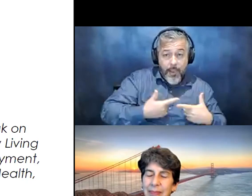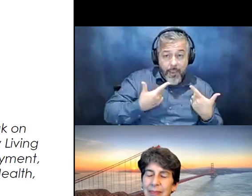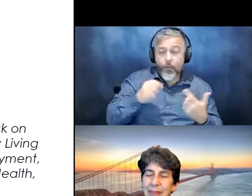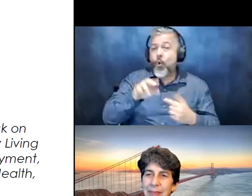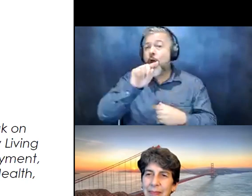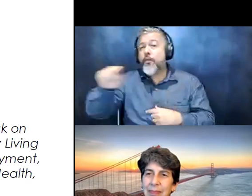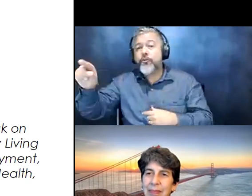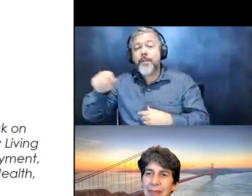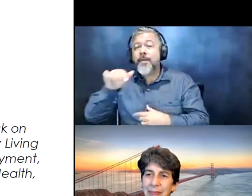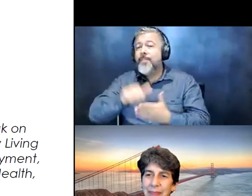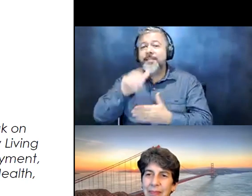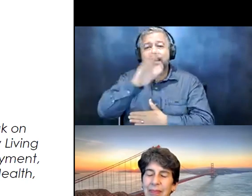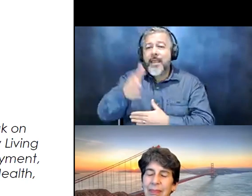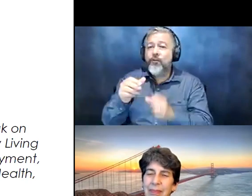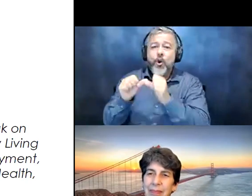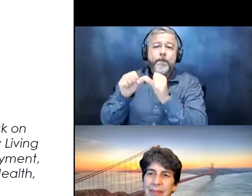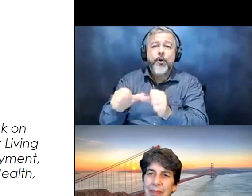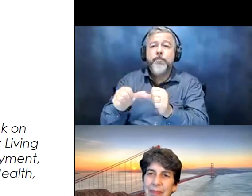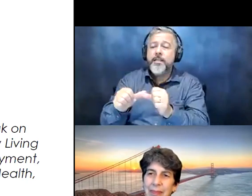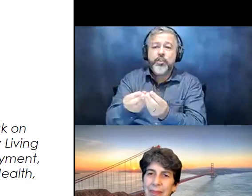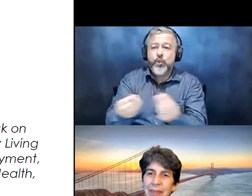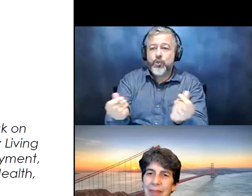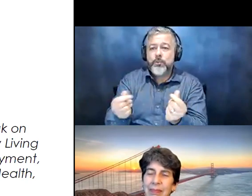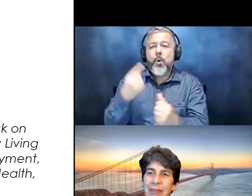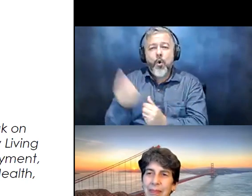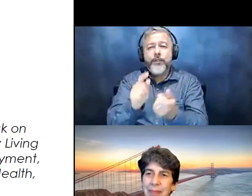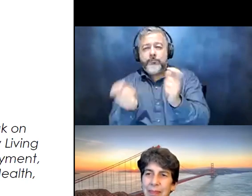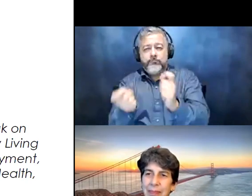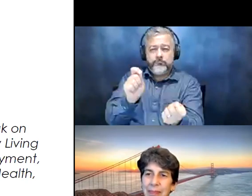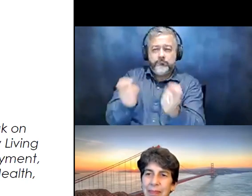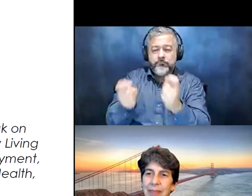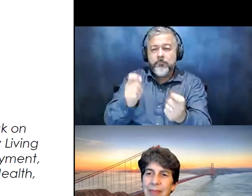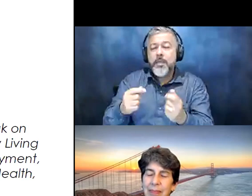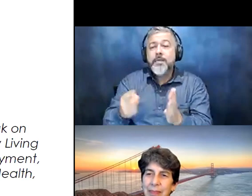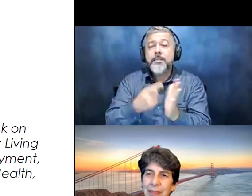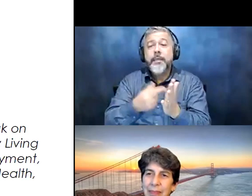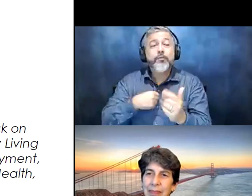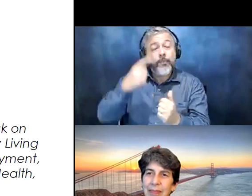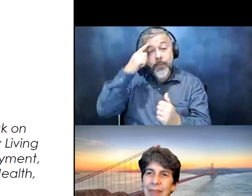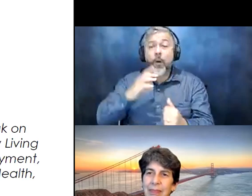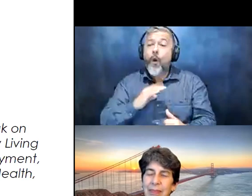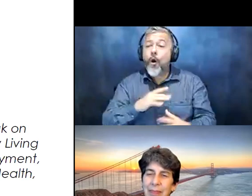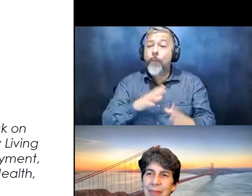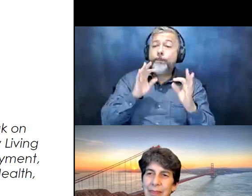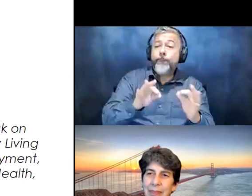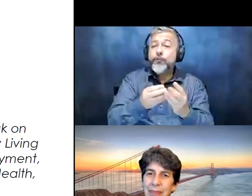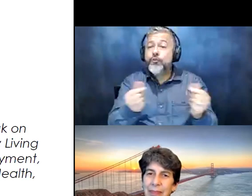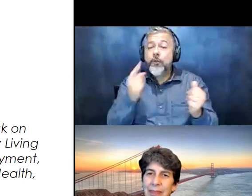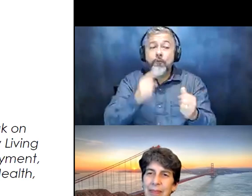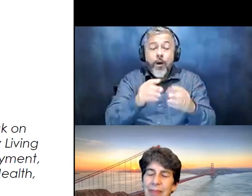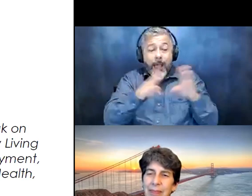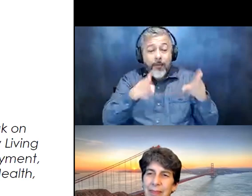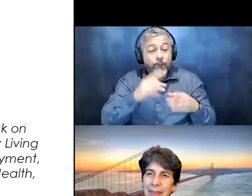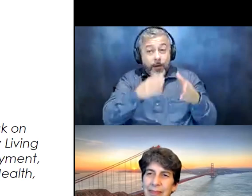permanent, that particular solution. And so we have to think that way, because sometimes we think that we come up with a solution for housing for an individual, and we think